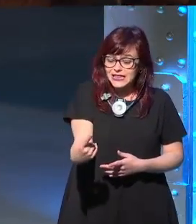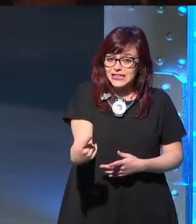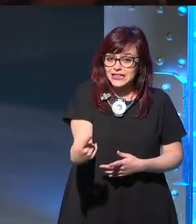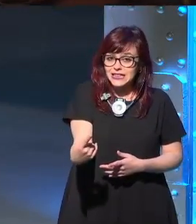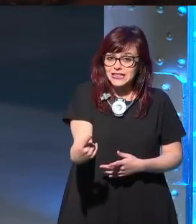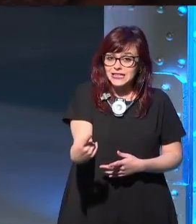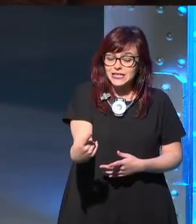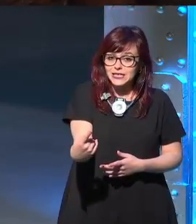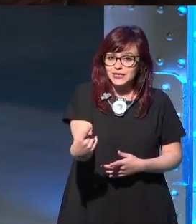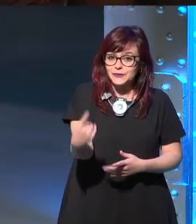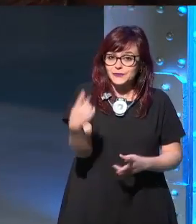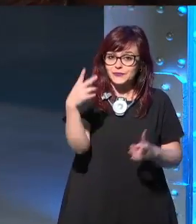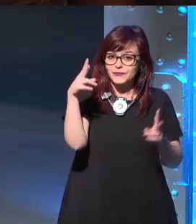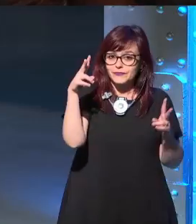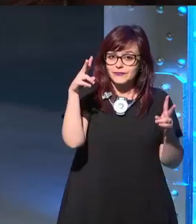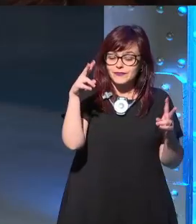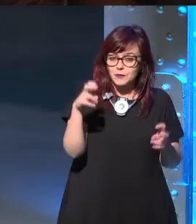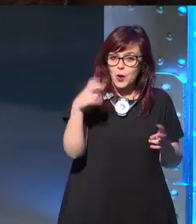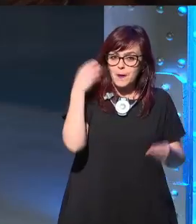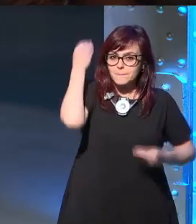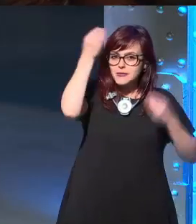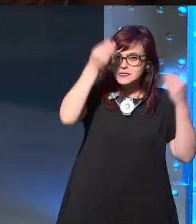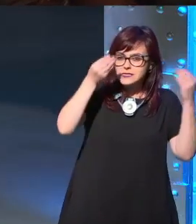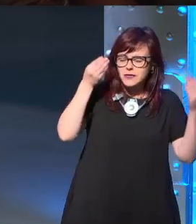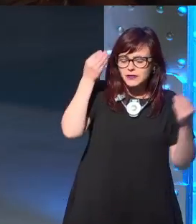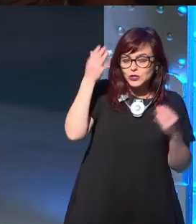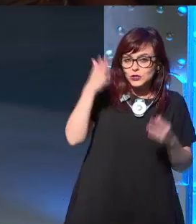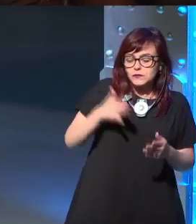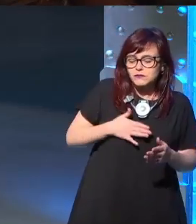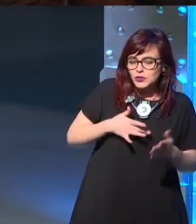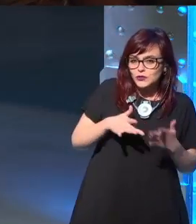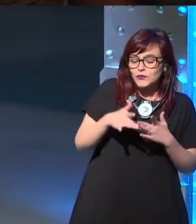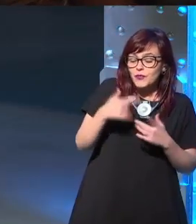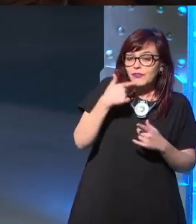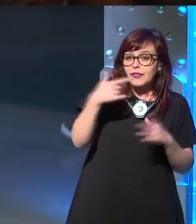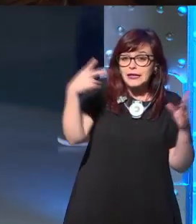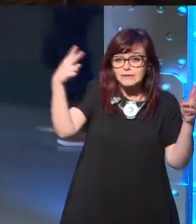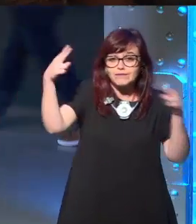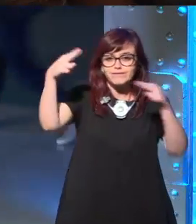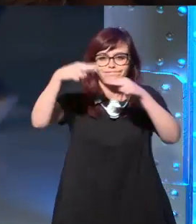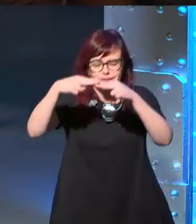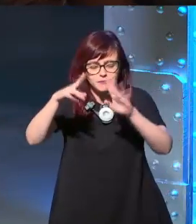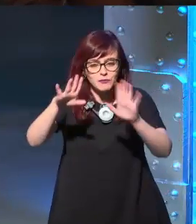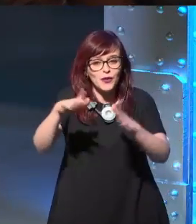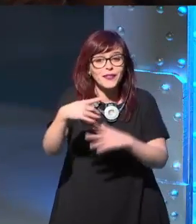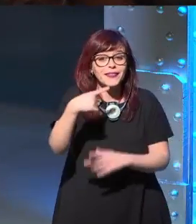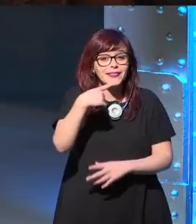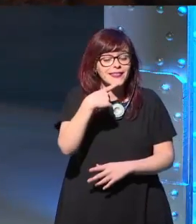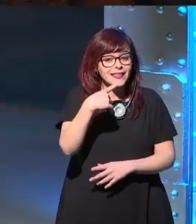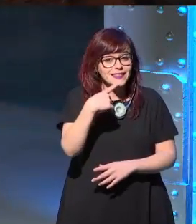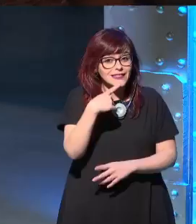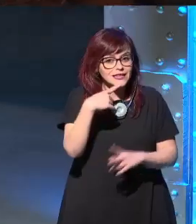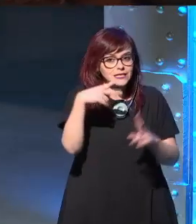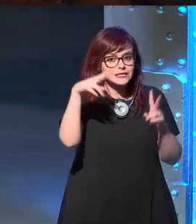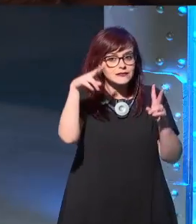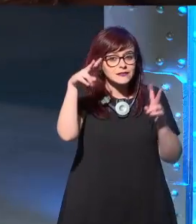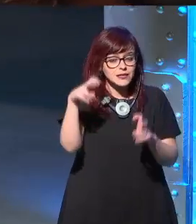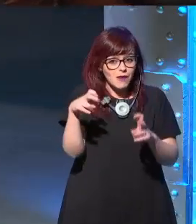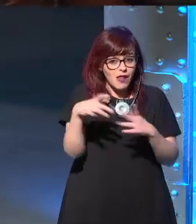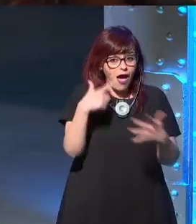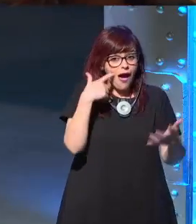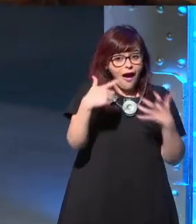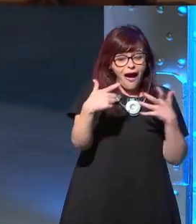why I want your help. You say how important it is to bring artists into the table in our cities. However,